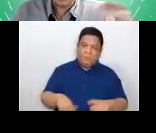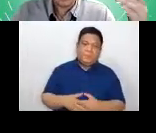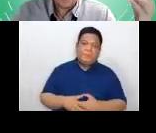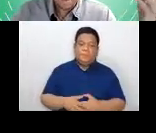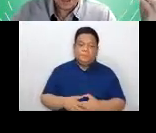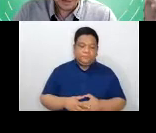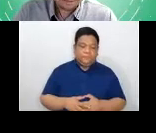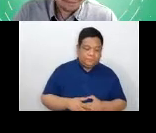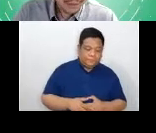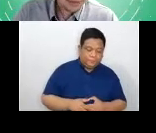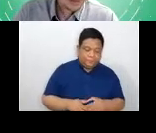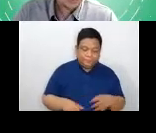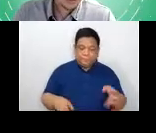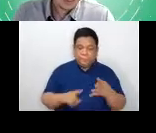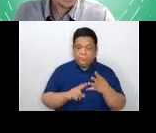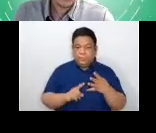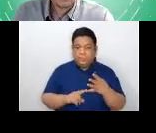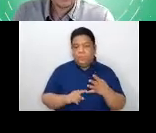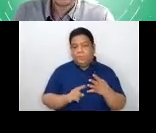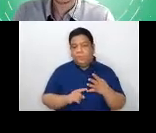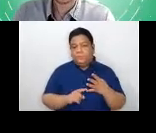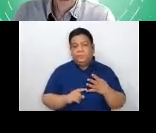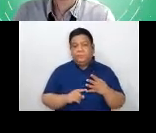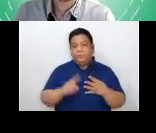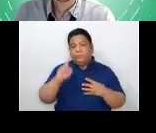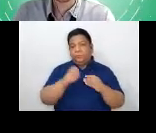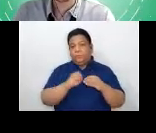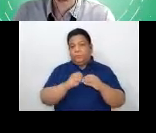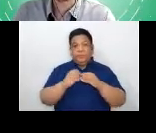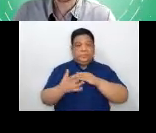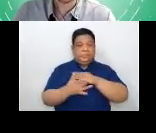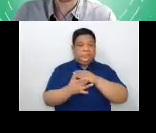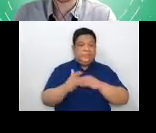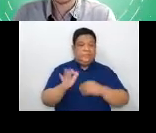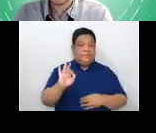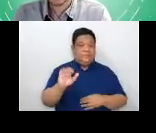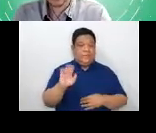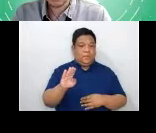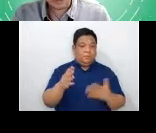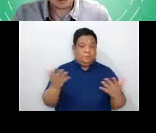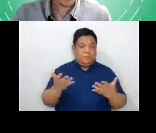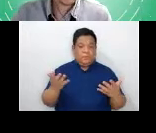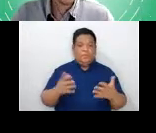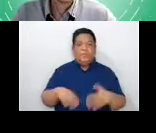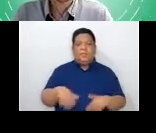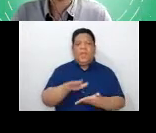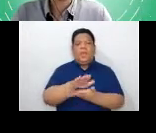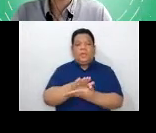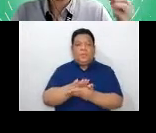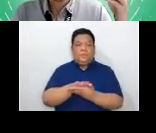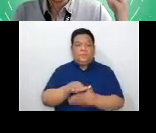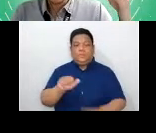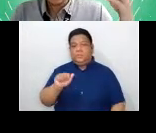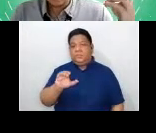there. Another rising place that digital fabrication has come up is academics. And I want to preface this why,